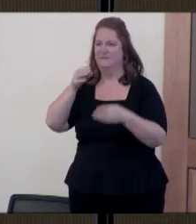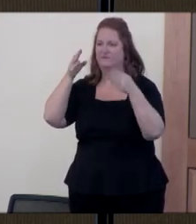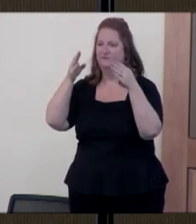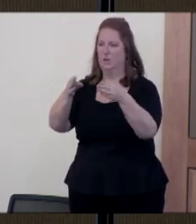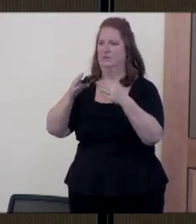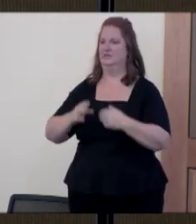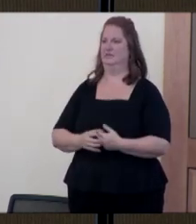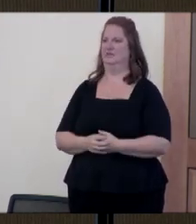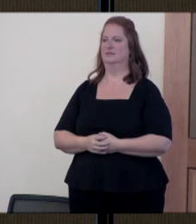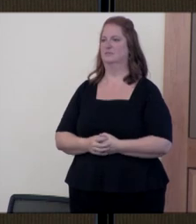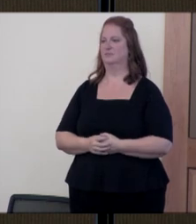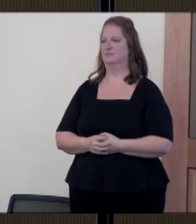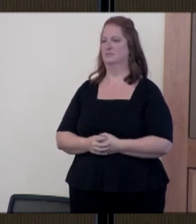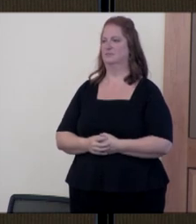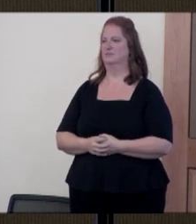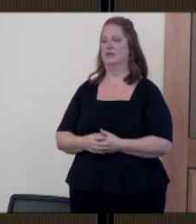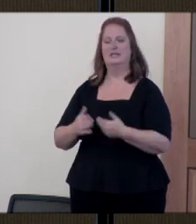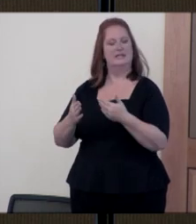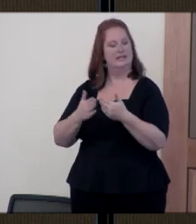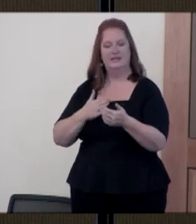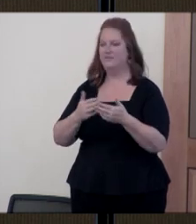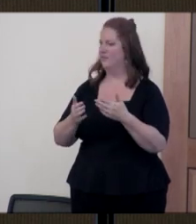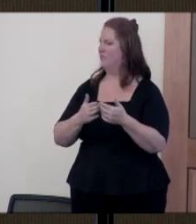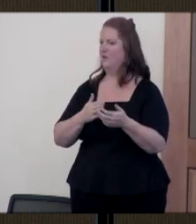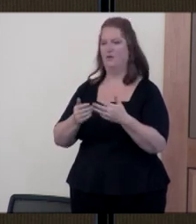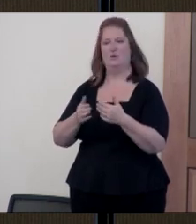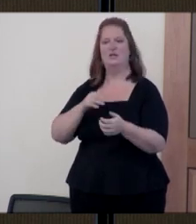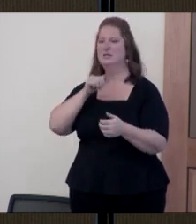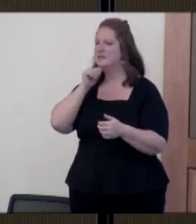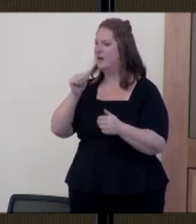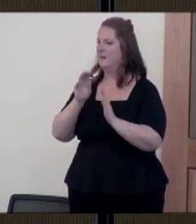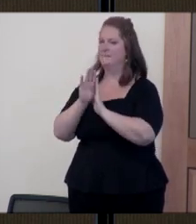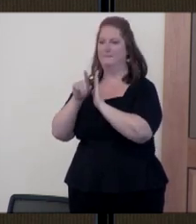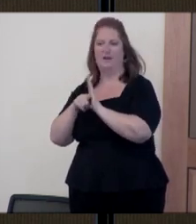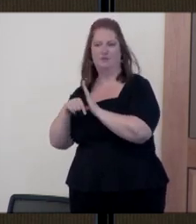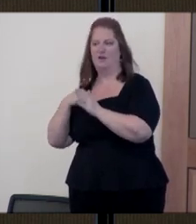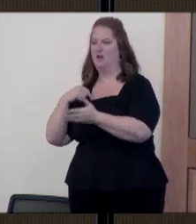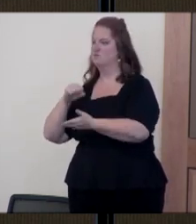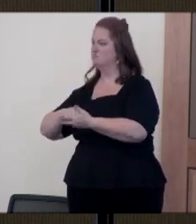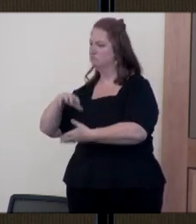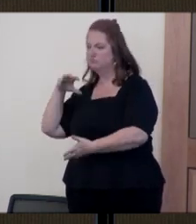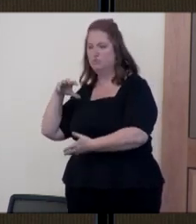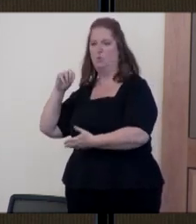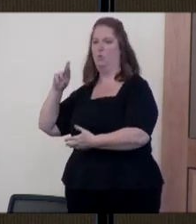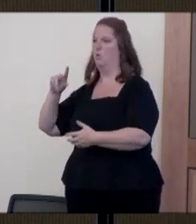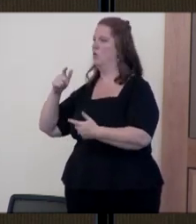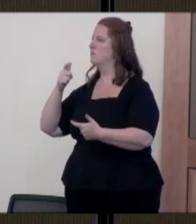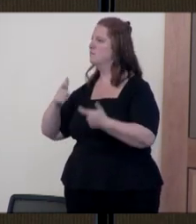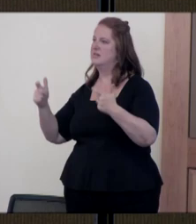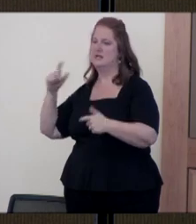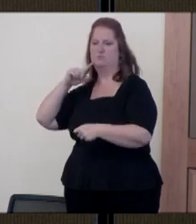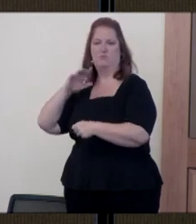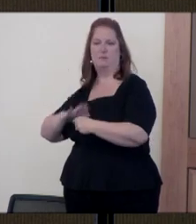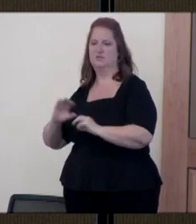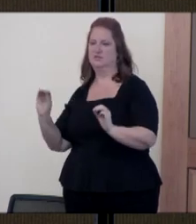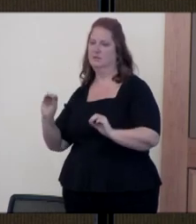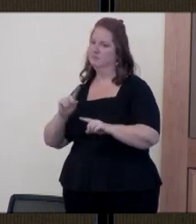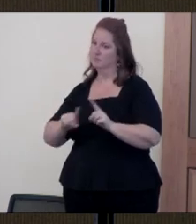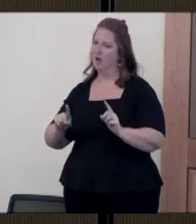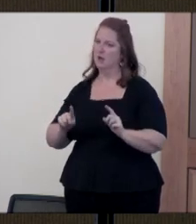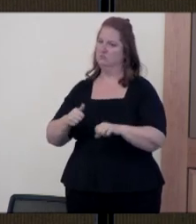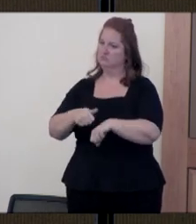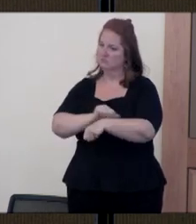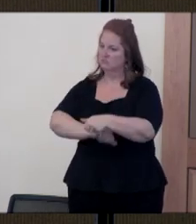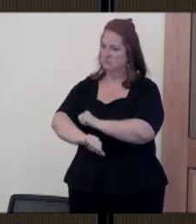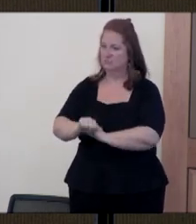focused, even when they don't come from privilege, prosperity, or prominence. They get there, though, don't